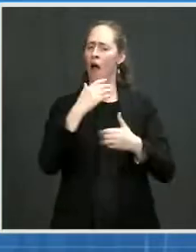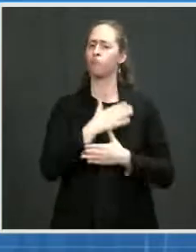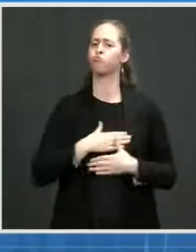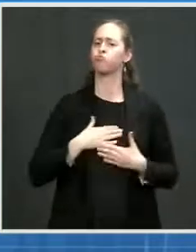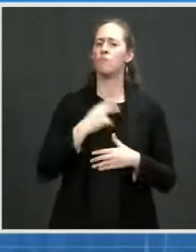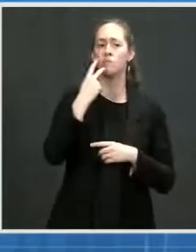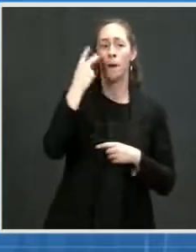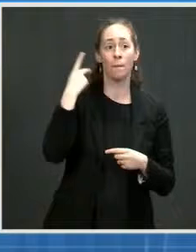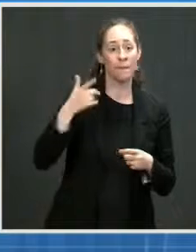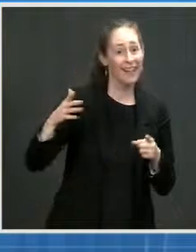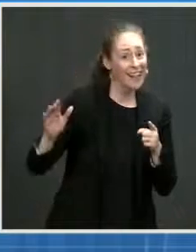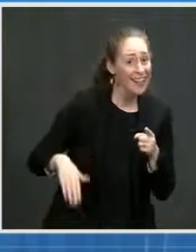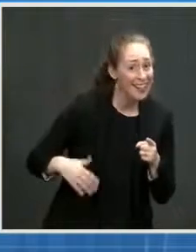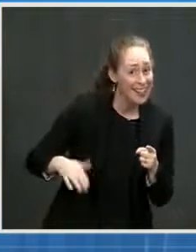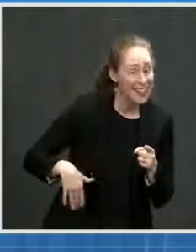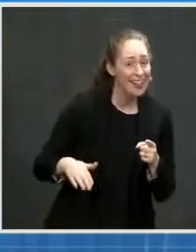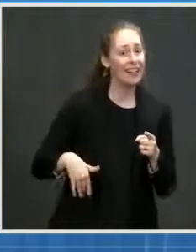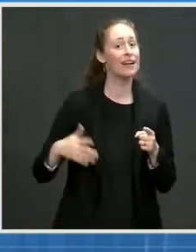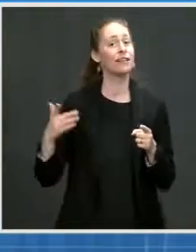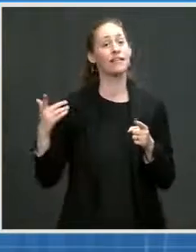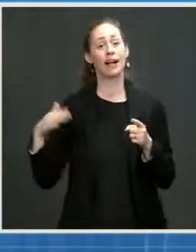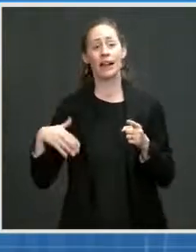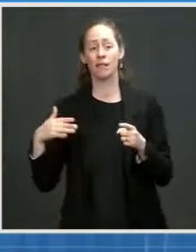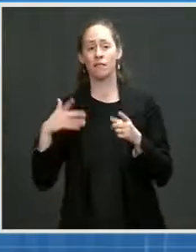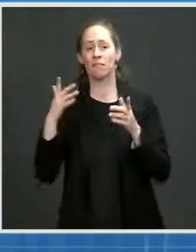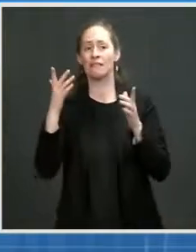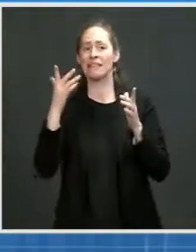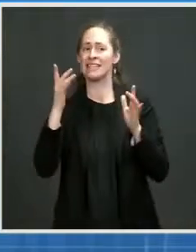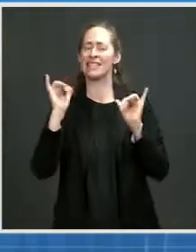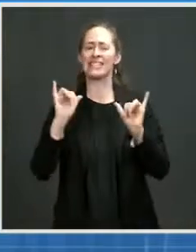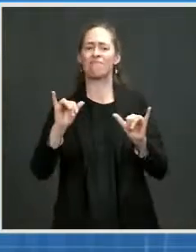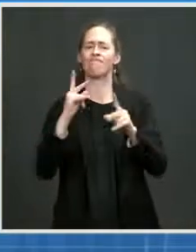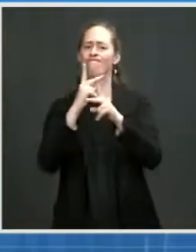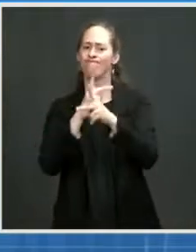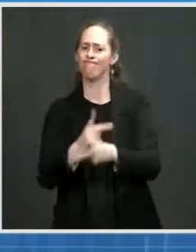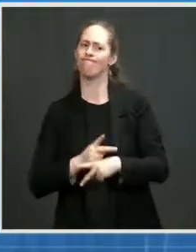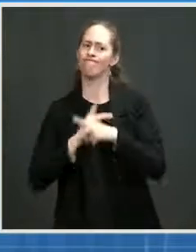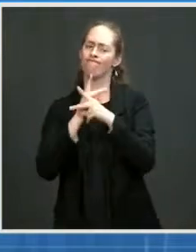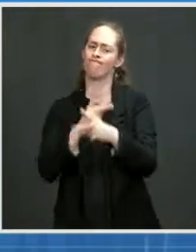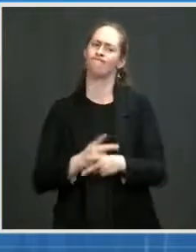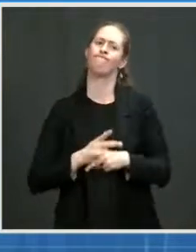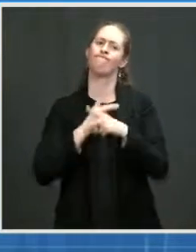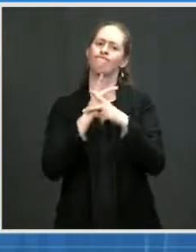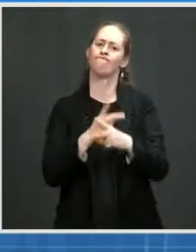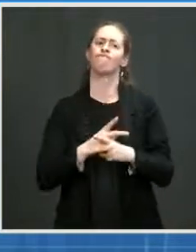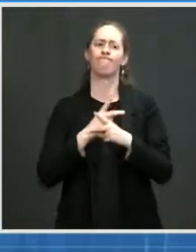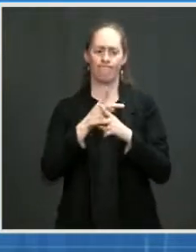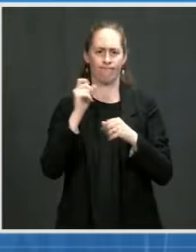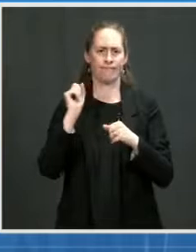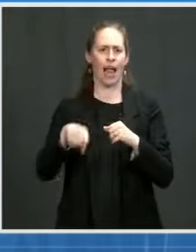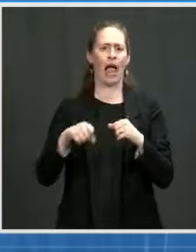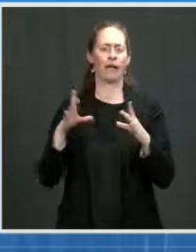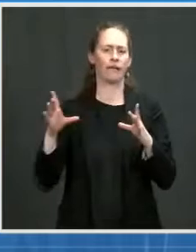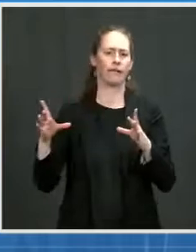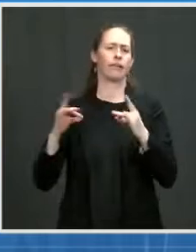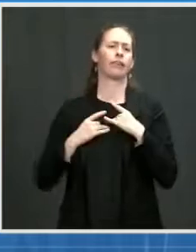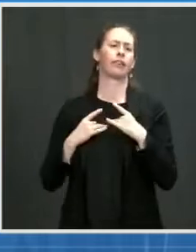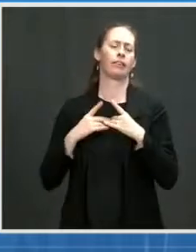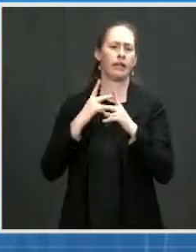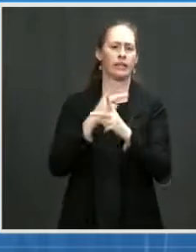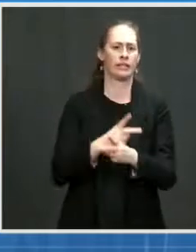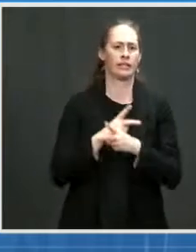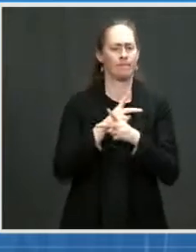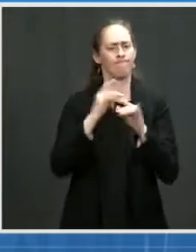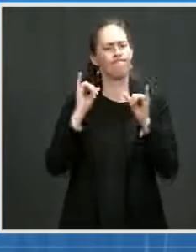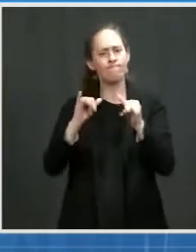not vaccinated, our guidance has not changed for you. You remain at risk of infection. You still need to mask and take other